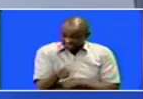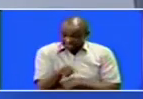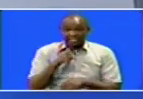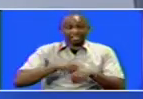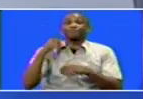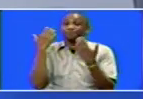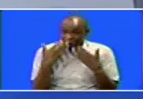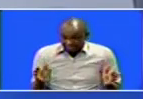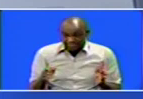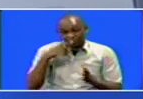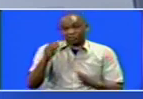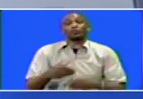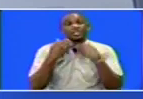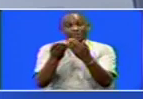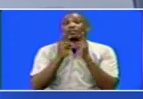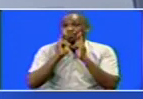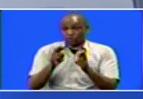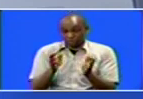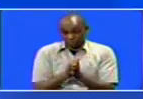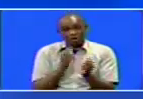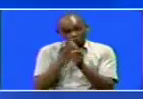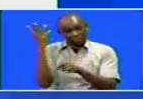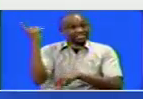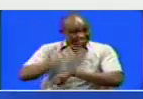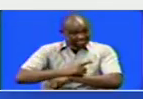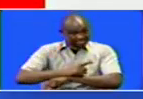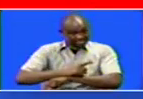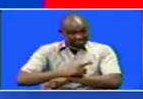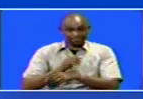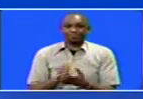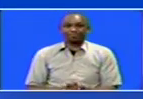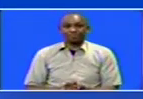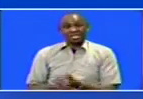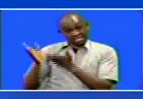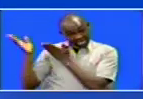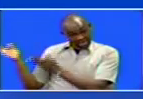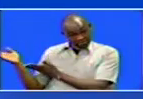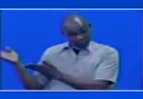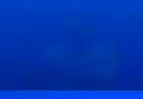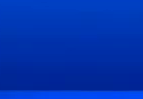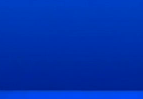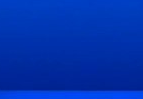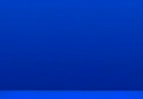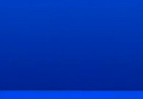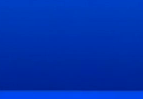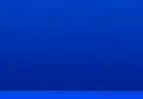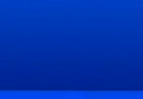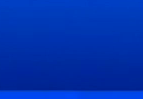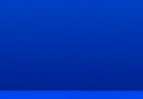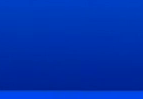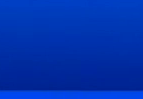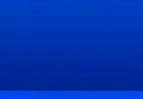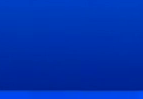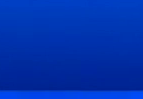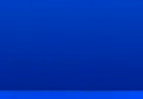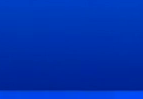be required to submit the report within 14 days. Then the audit findings will be submitted to Parliament